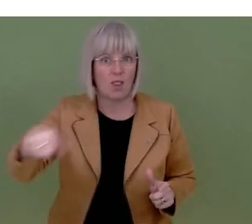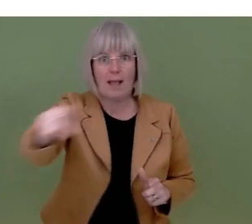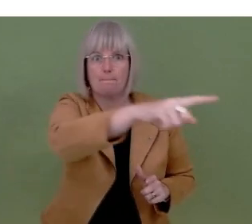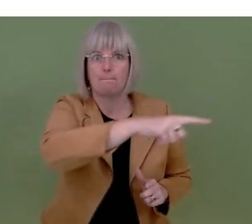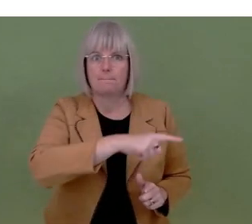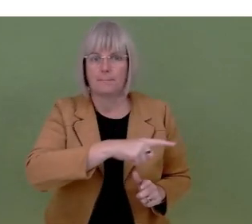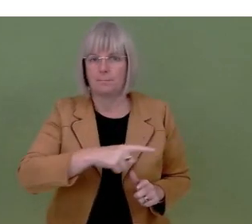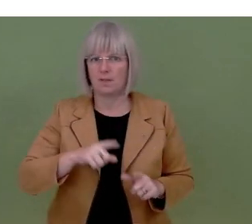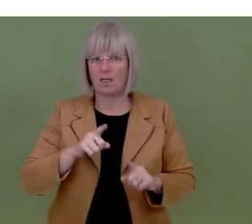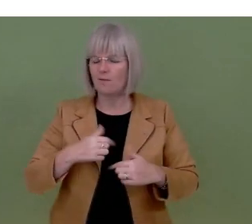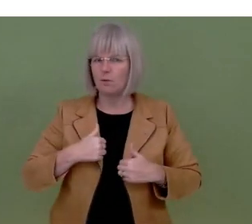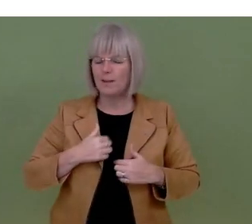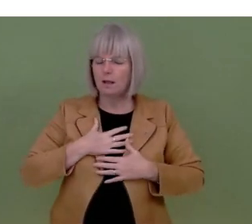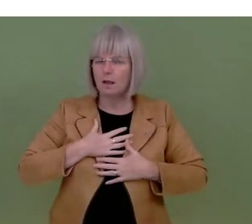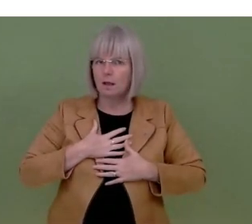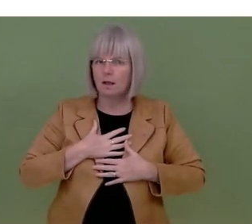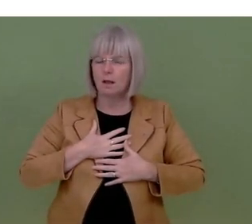extremely distressing, that I couldn't